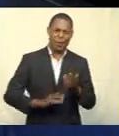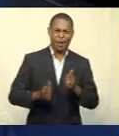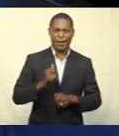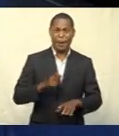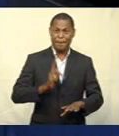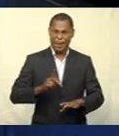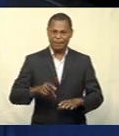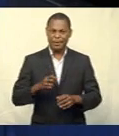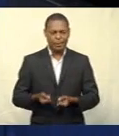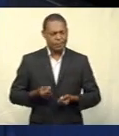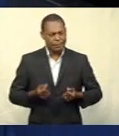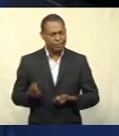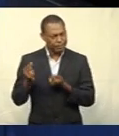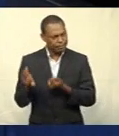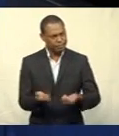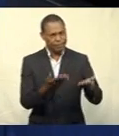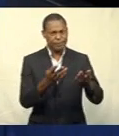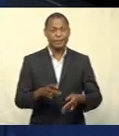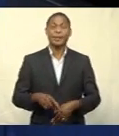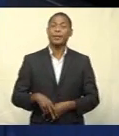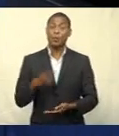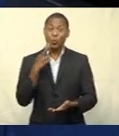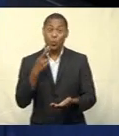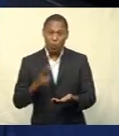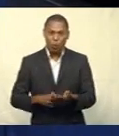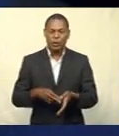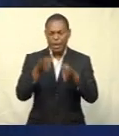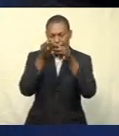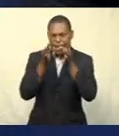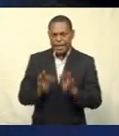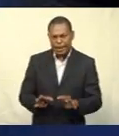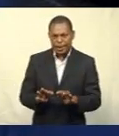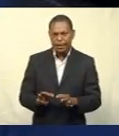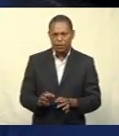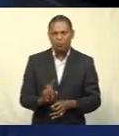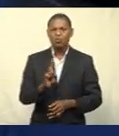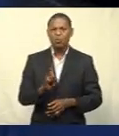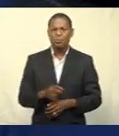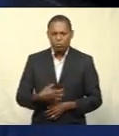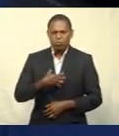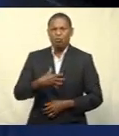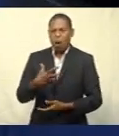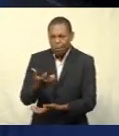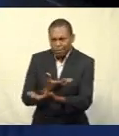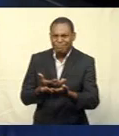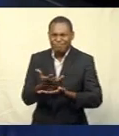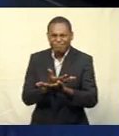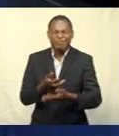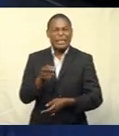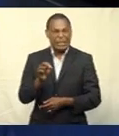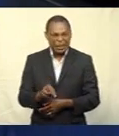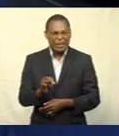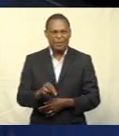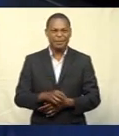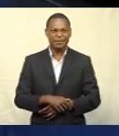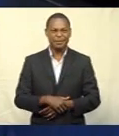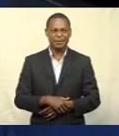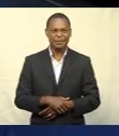report. From the report, then it will then be decided whether further consultations will be needed or